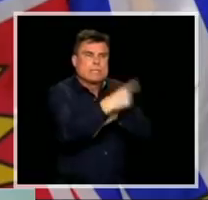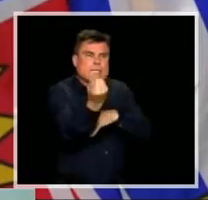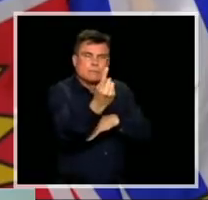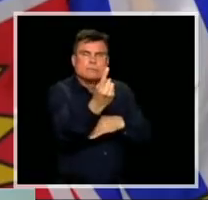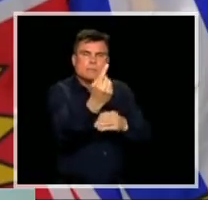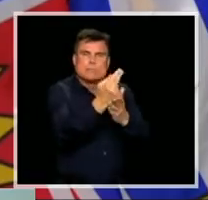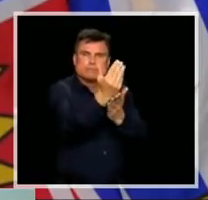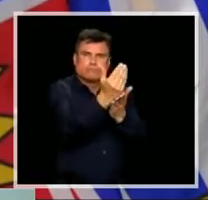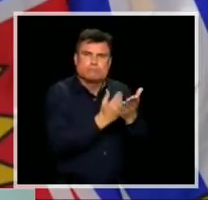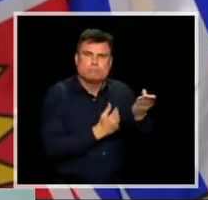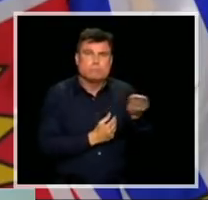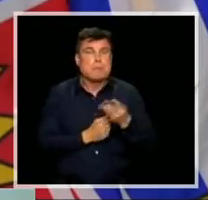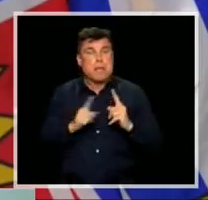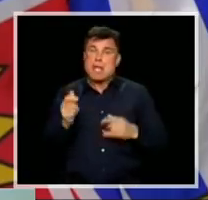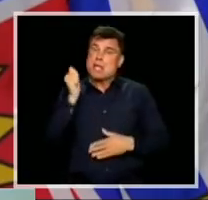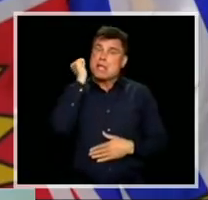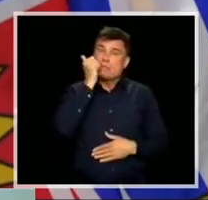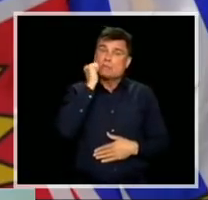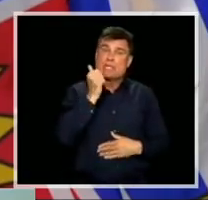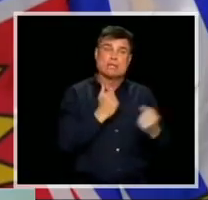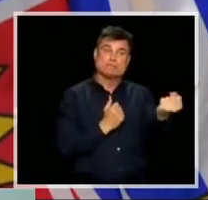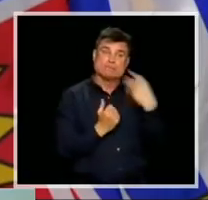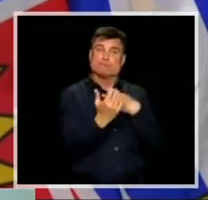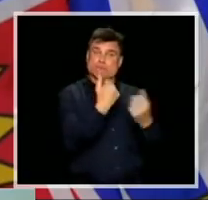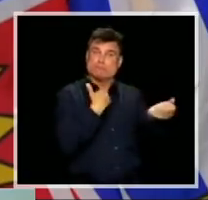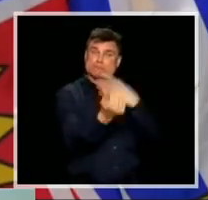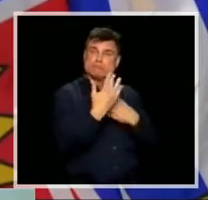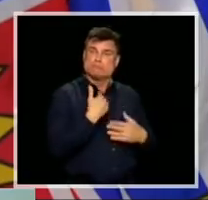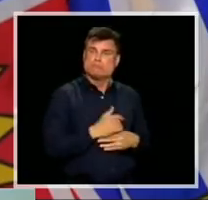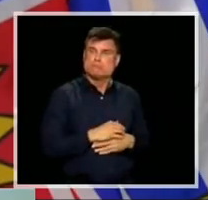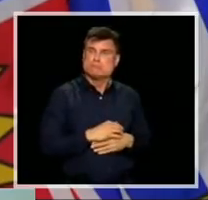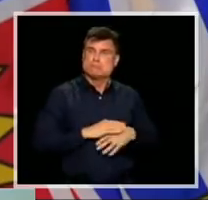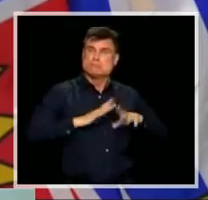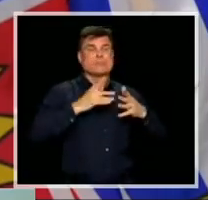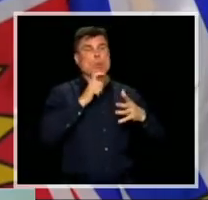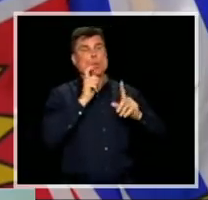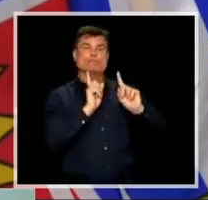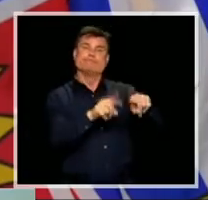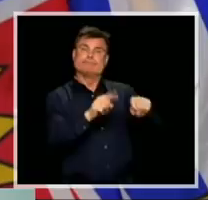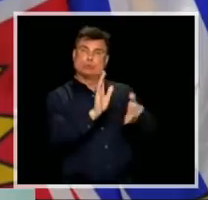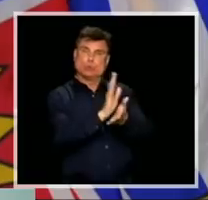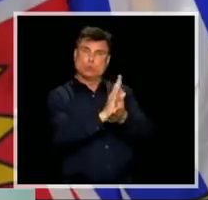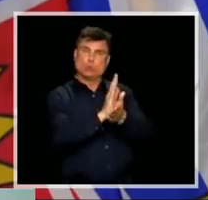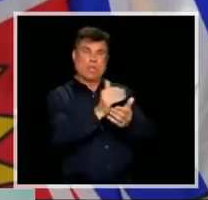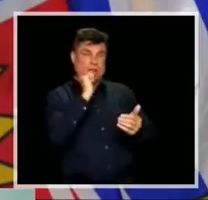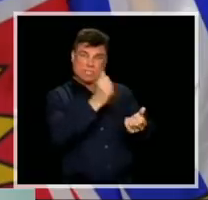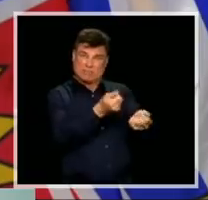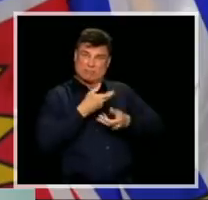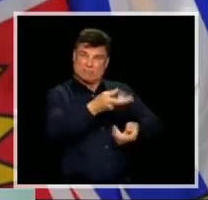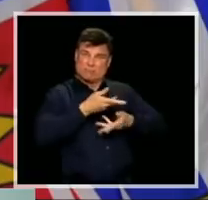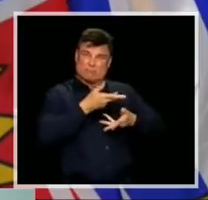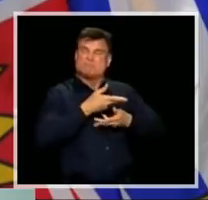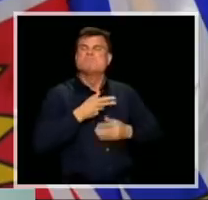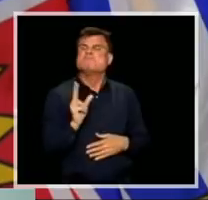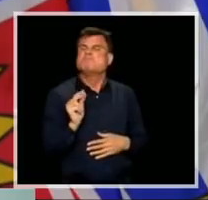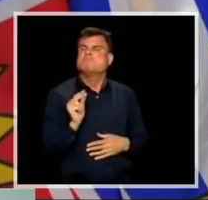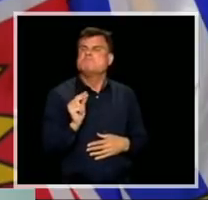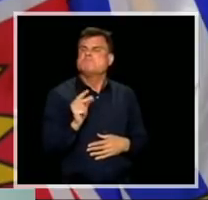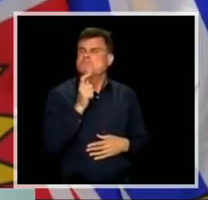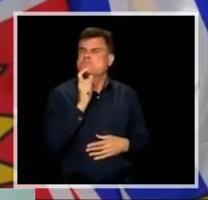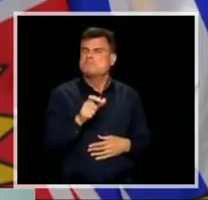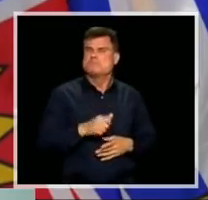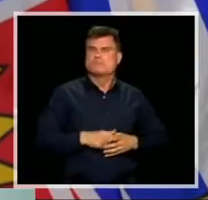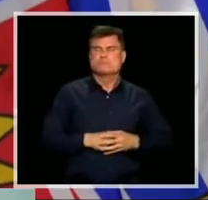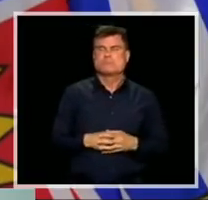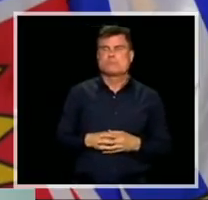Hey there, Dr. Henry. Municipalities and businesses are preparing for local travel, as you mentioned, to open up sometime